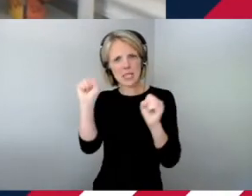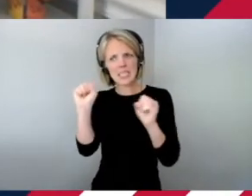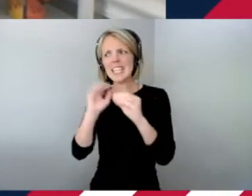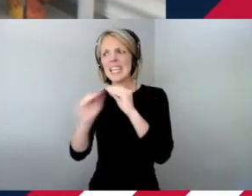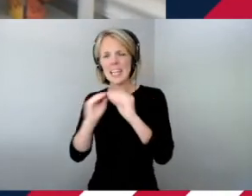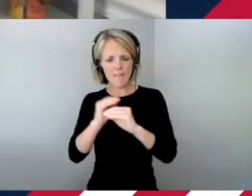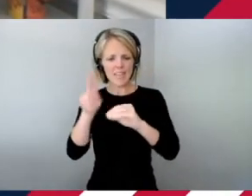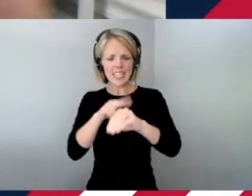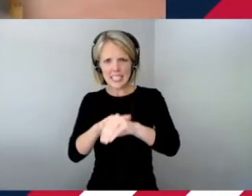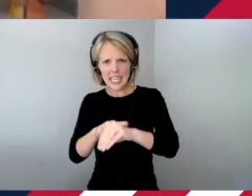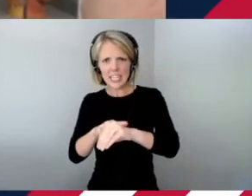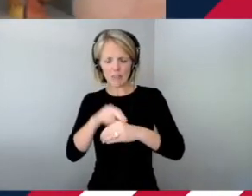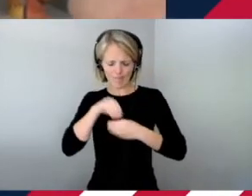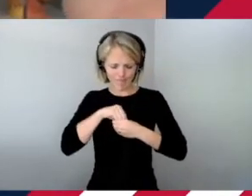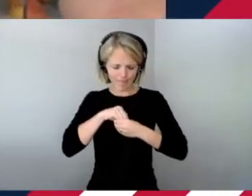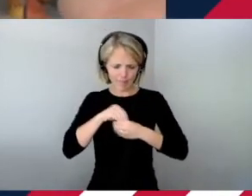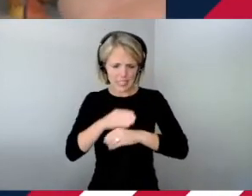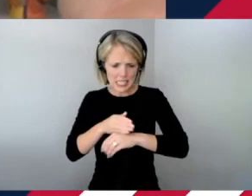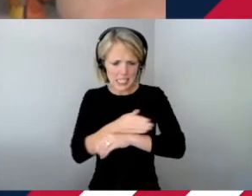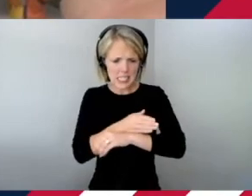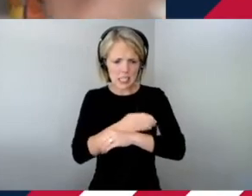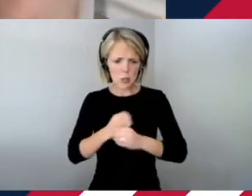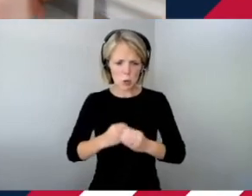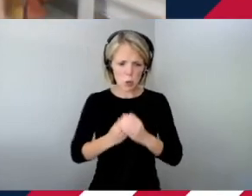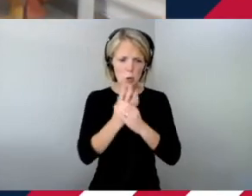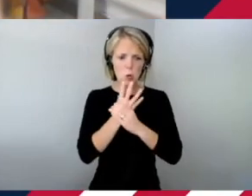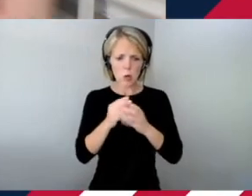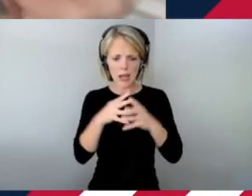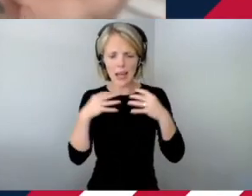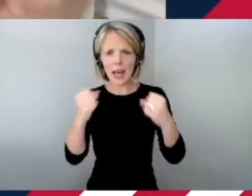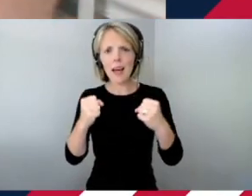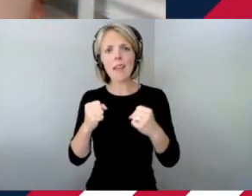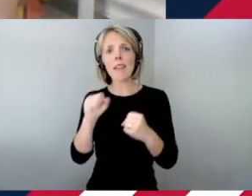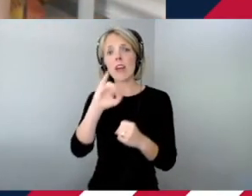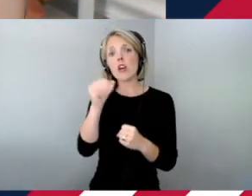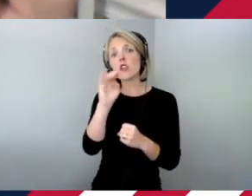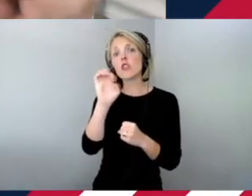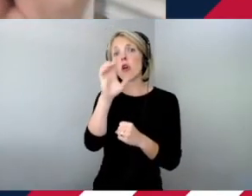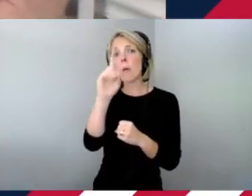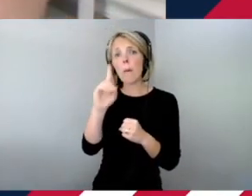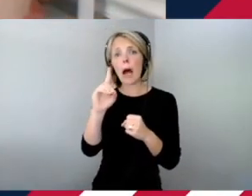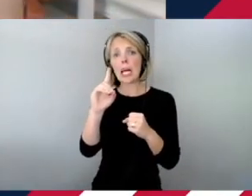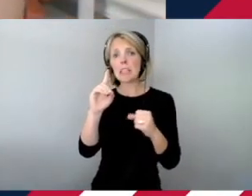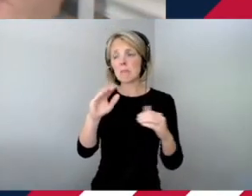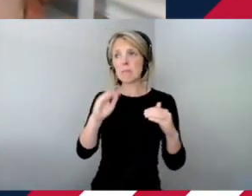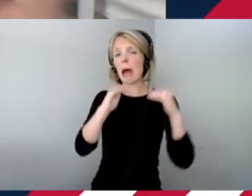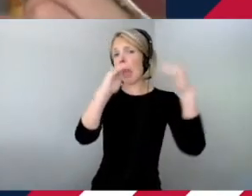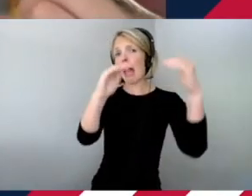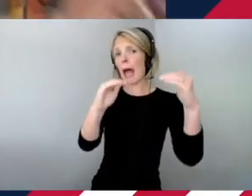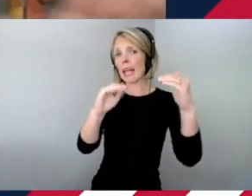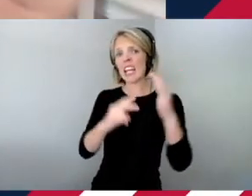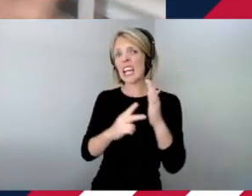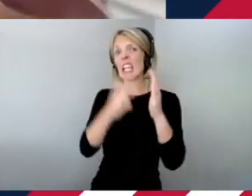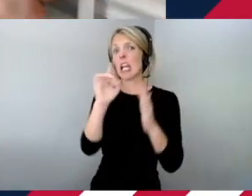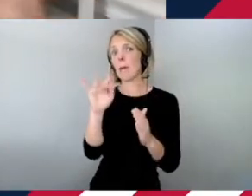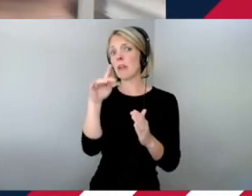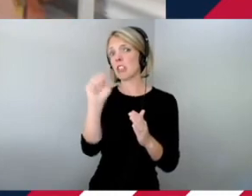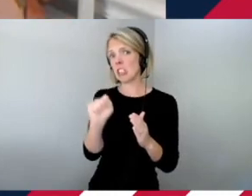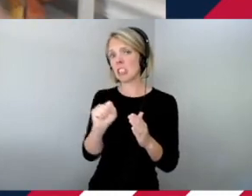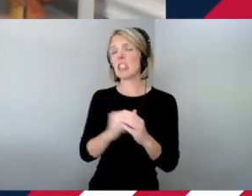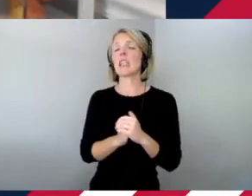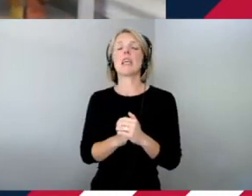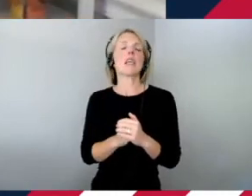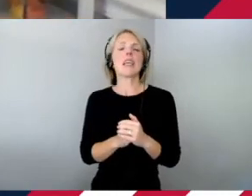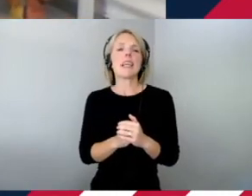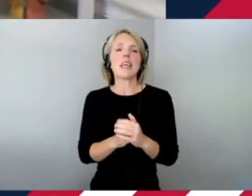nation. The polls right now show Joe Biden comfortably ahead by double digits. I would say, let's not